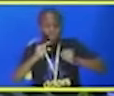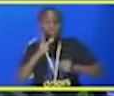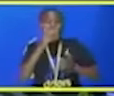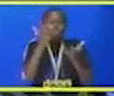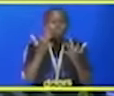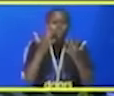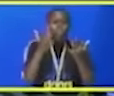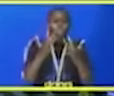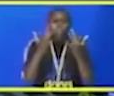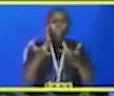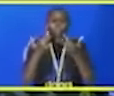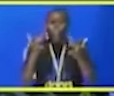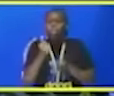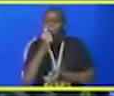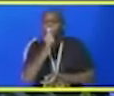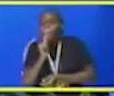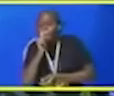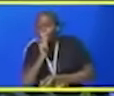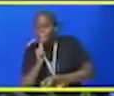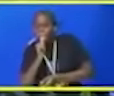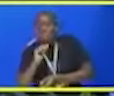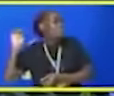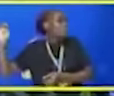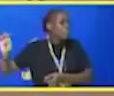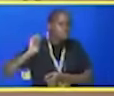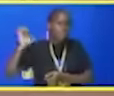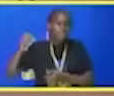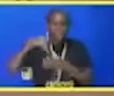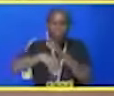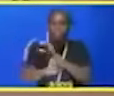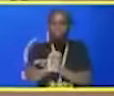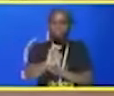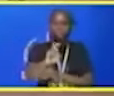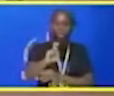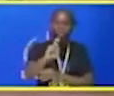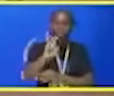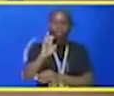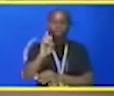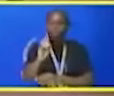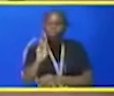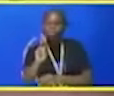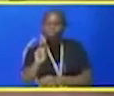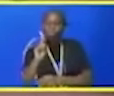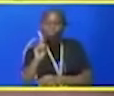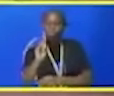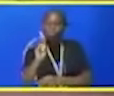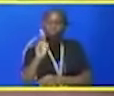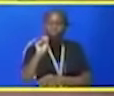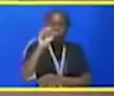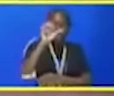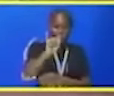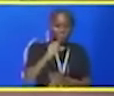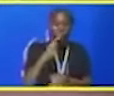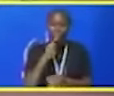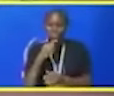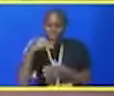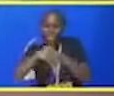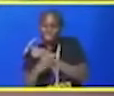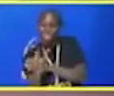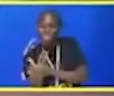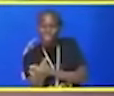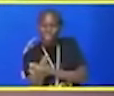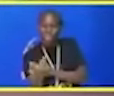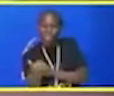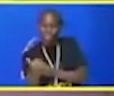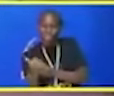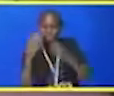day. In Exodus chapter 33, from verse 13, Moses prayed and said,